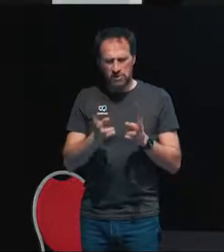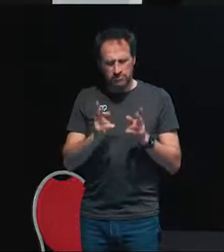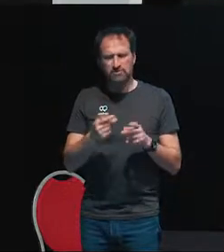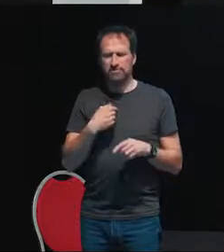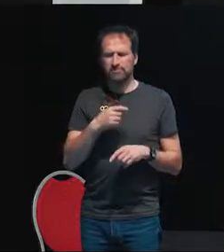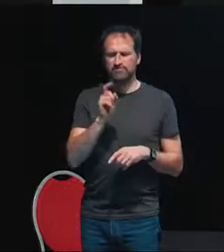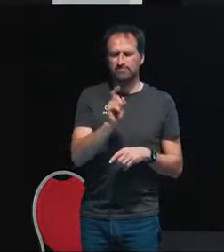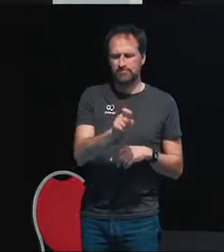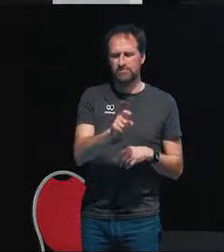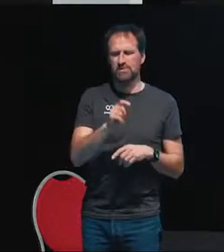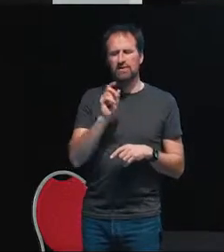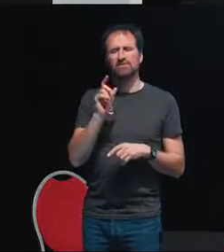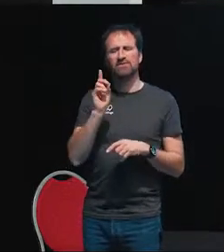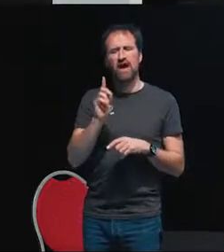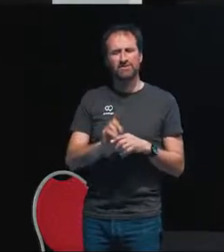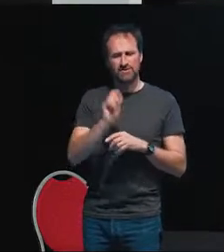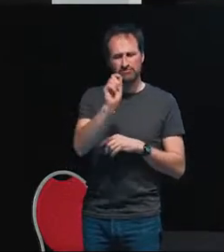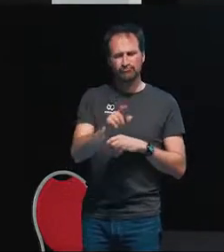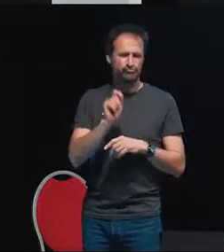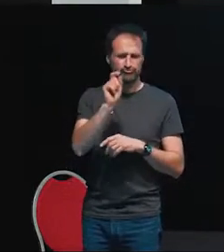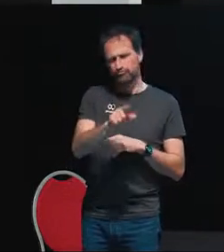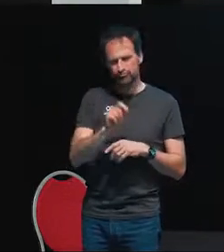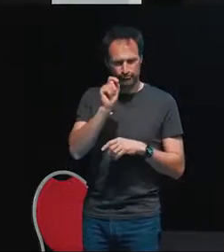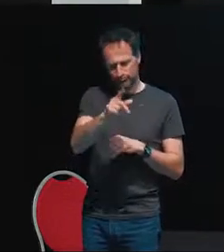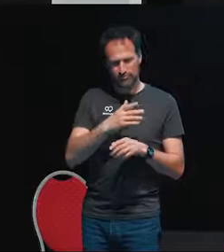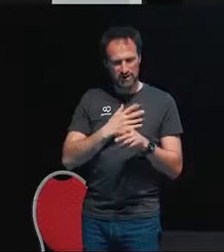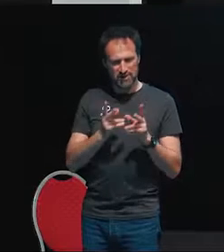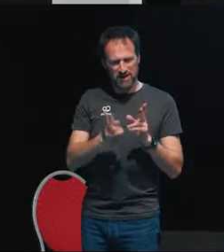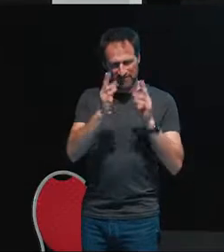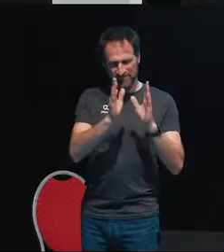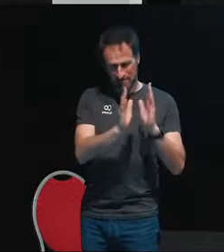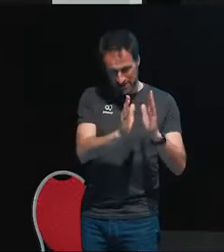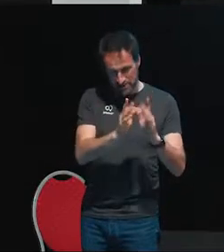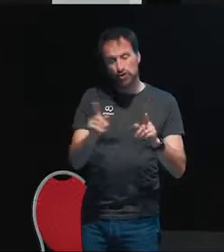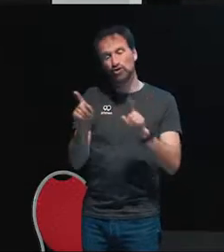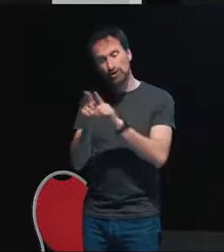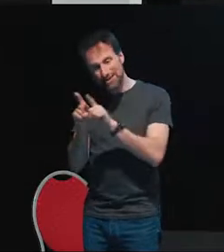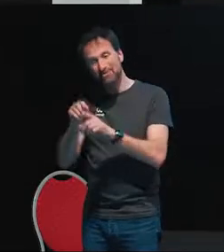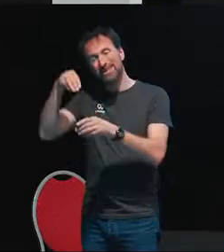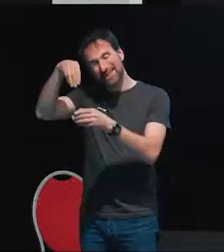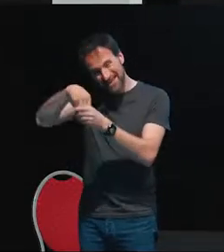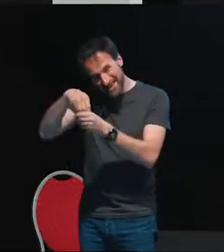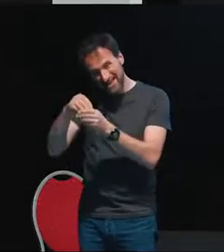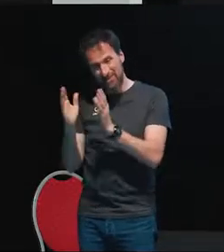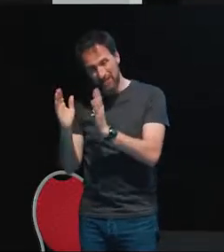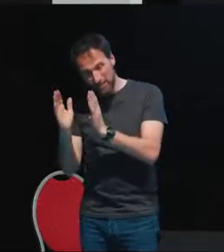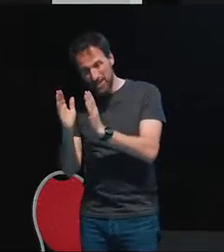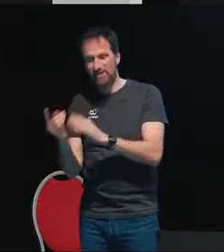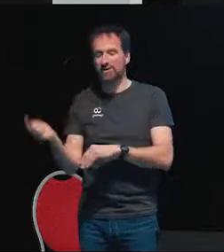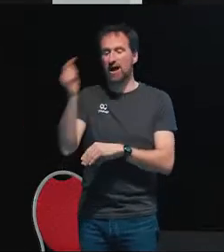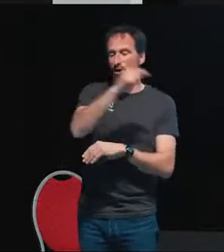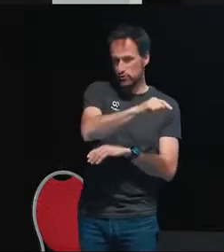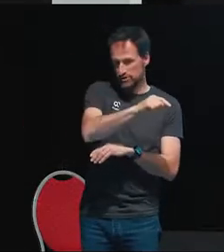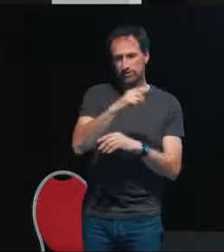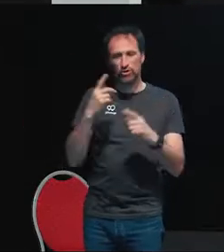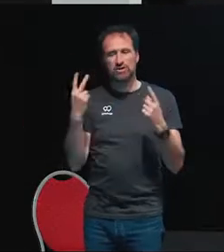inside of my little fragment and I'm able to do the same from inside my fragment to the outside so I have bi-directional